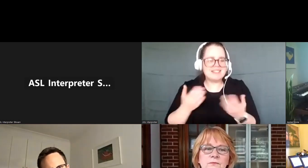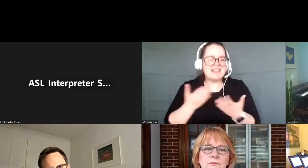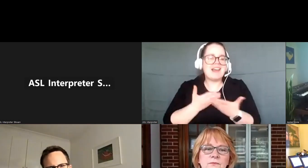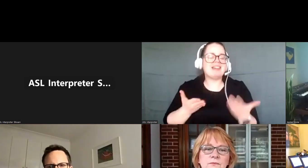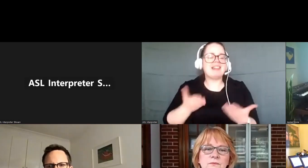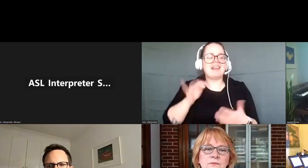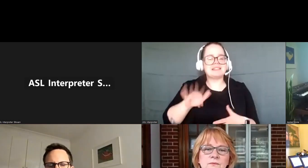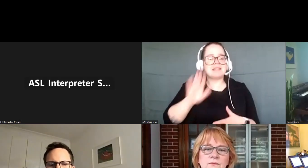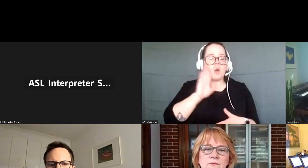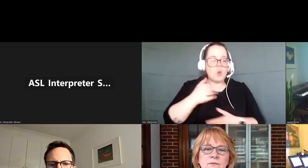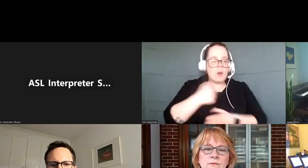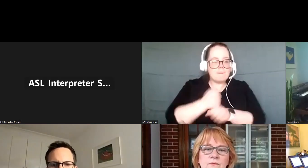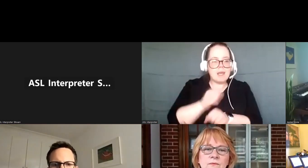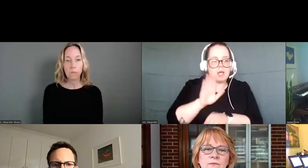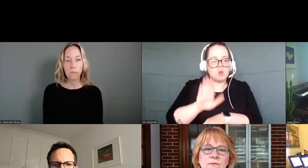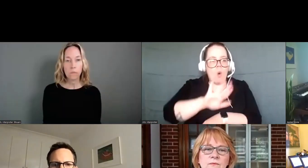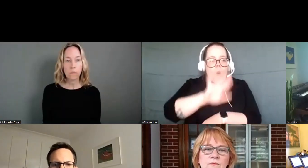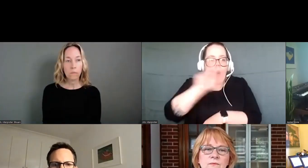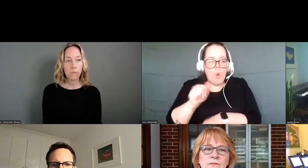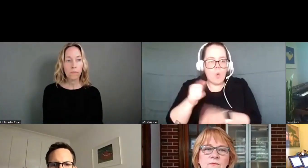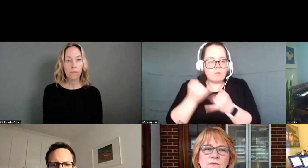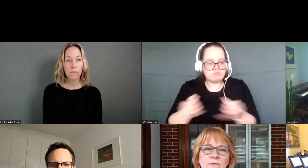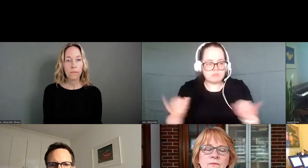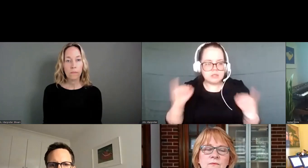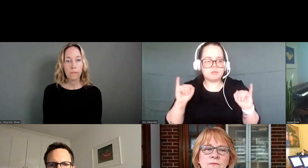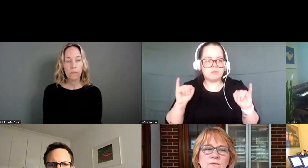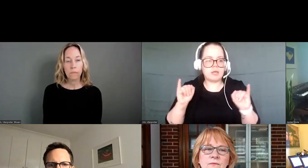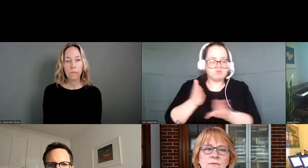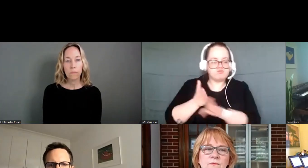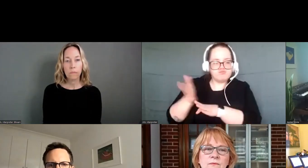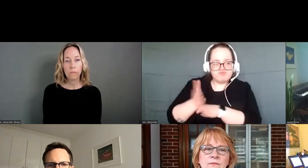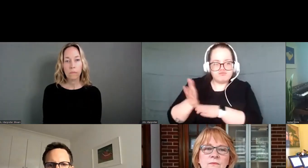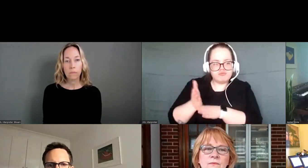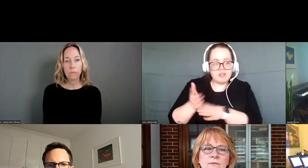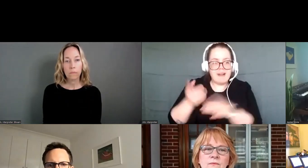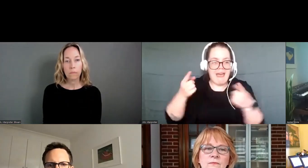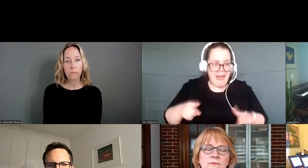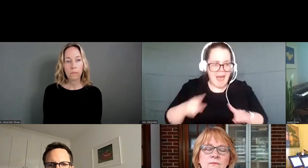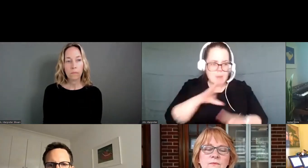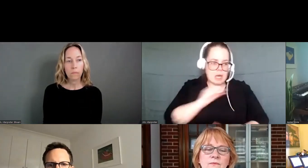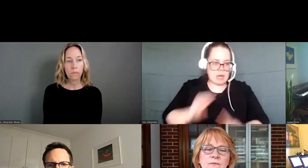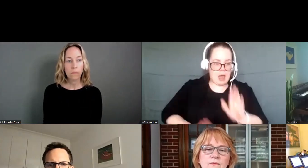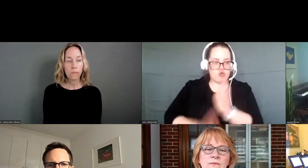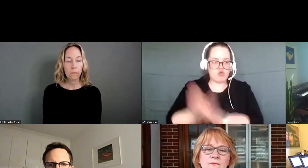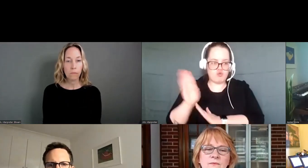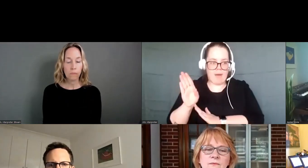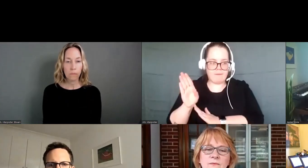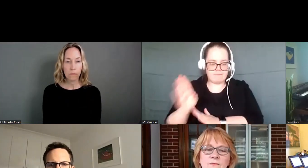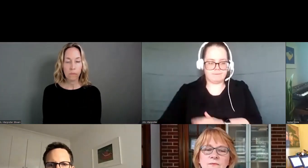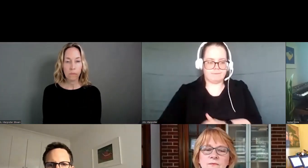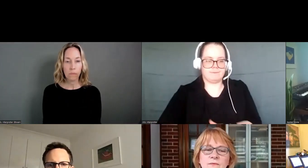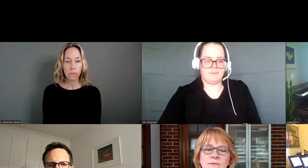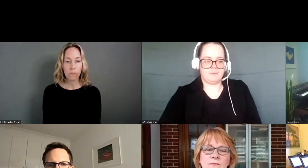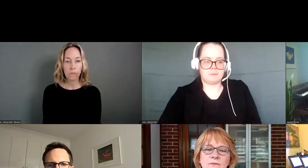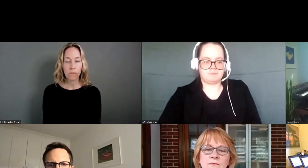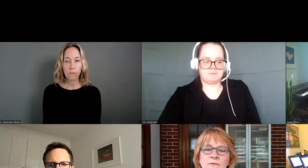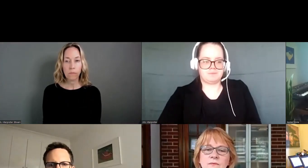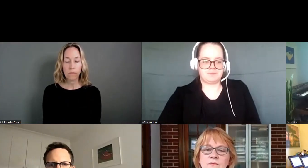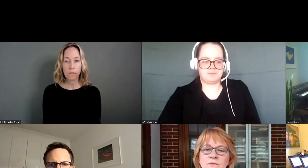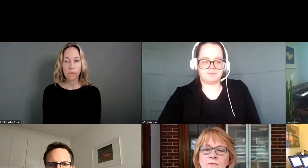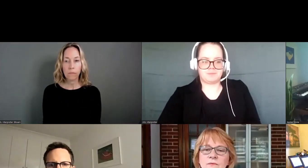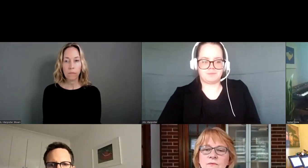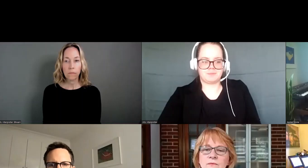own independent career happen and thrive. And so I actually don't think there's like